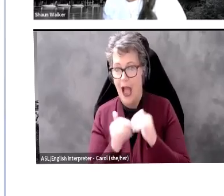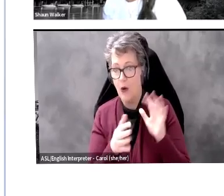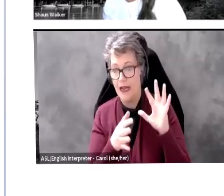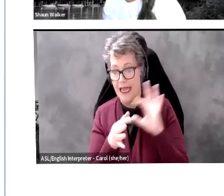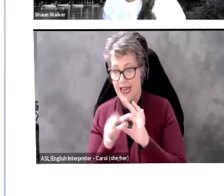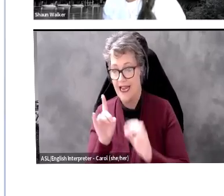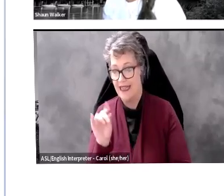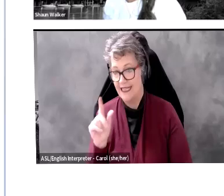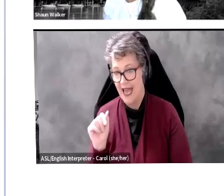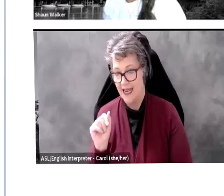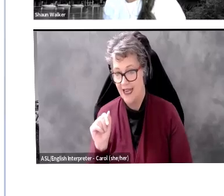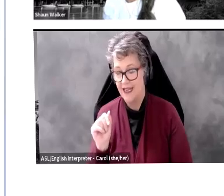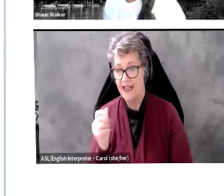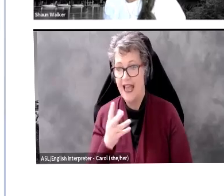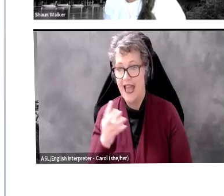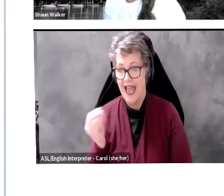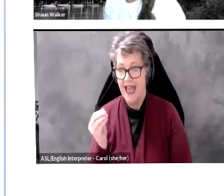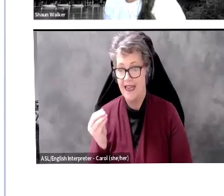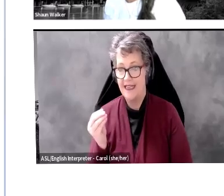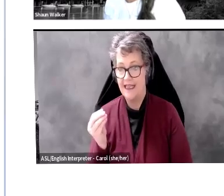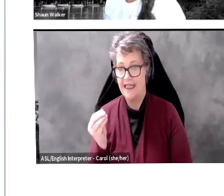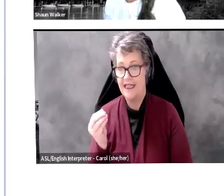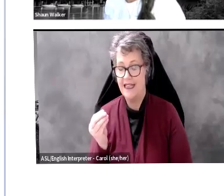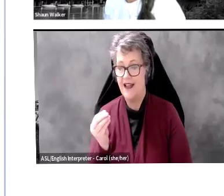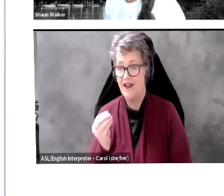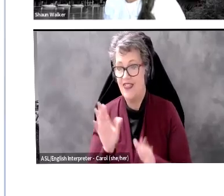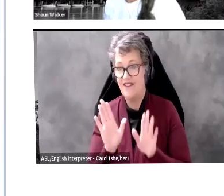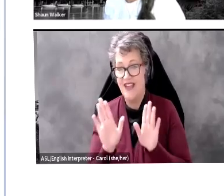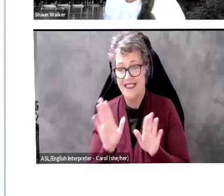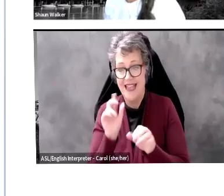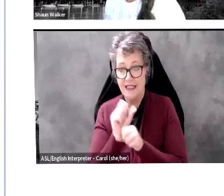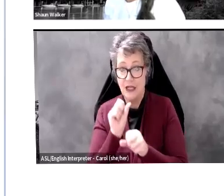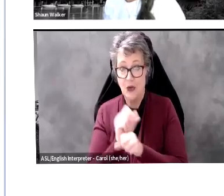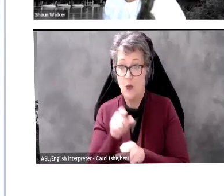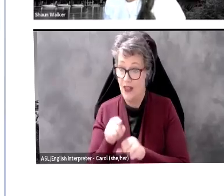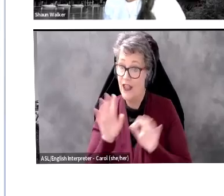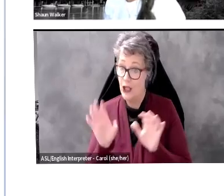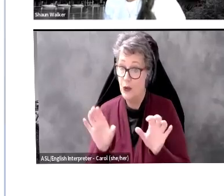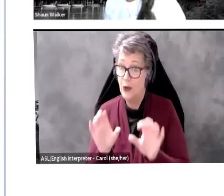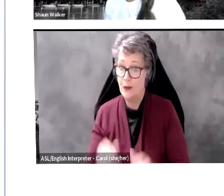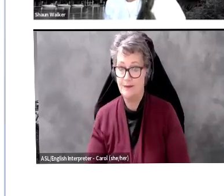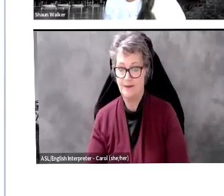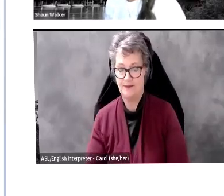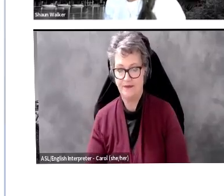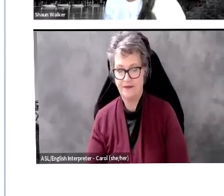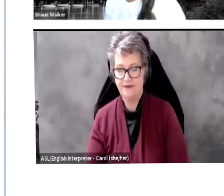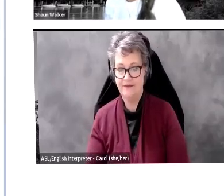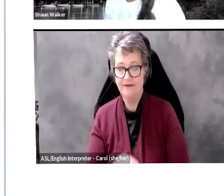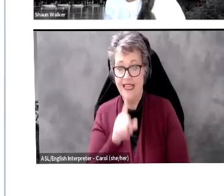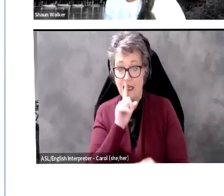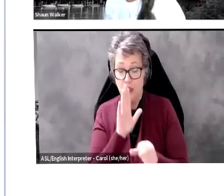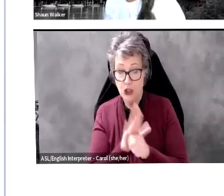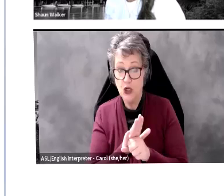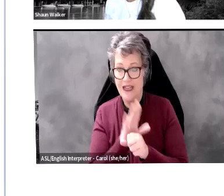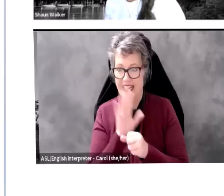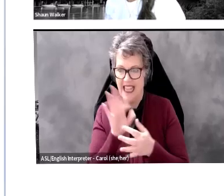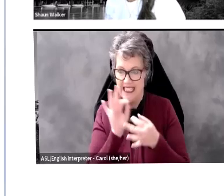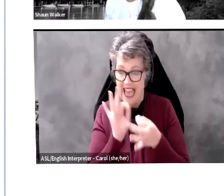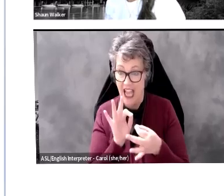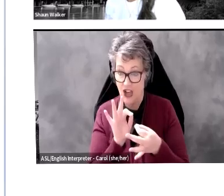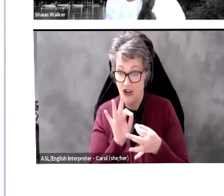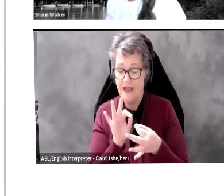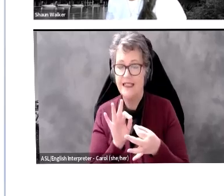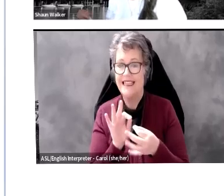data and the fantastic work that you do. Again, ensuring its accuracy, though,